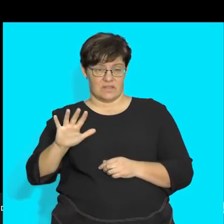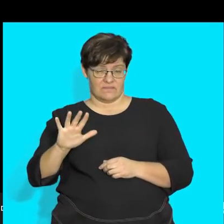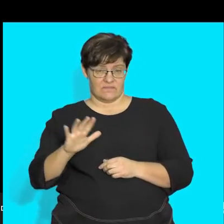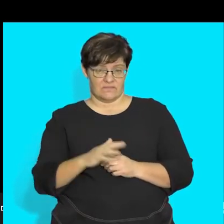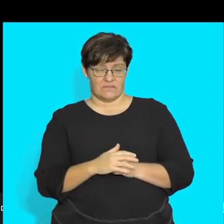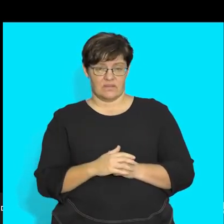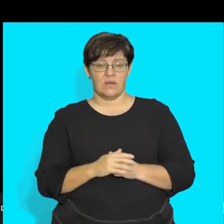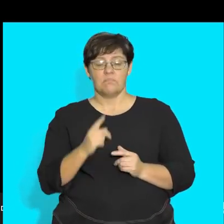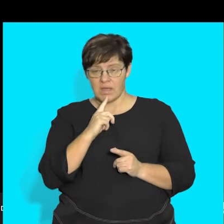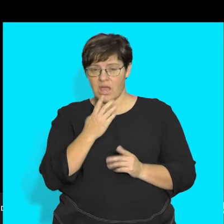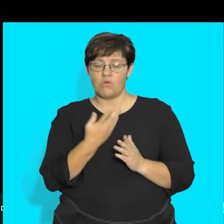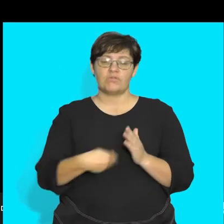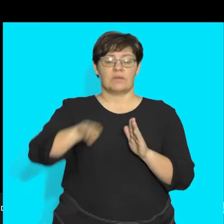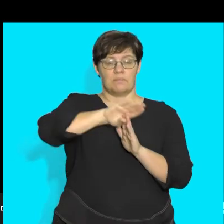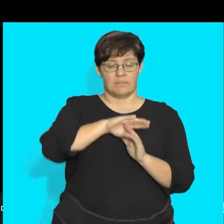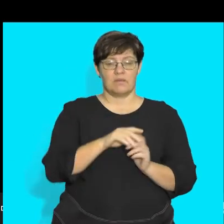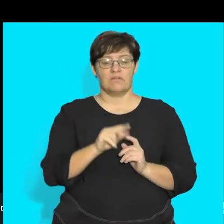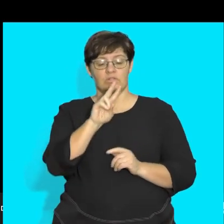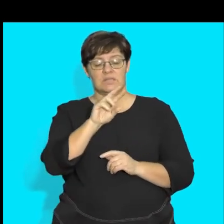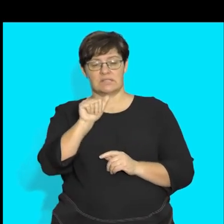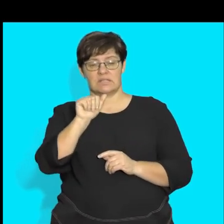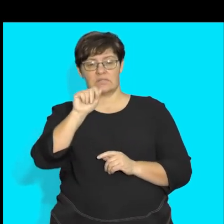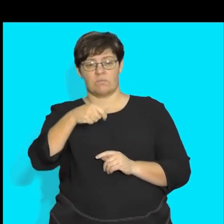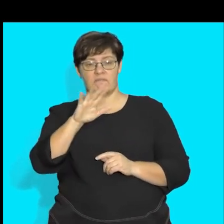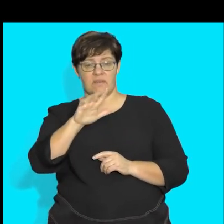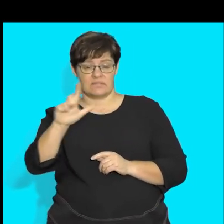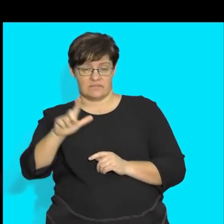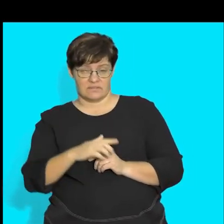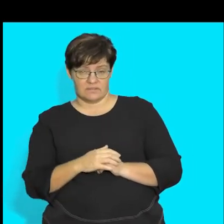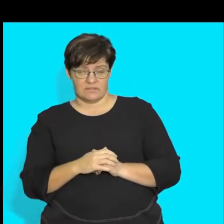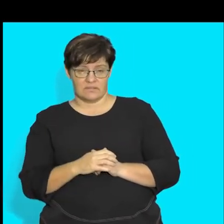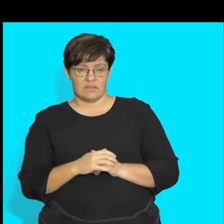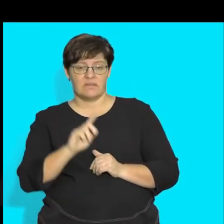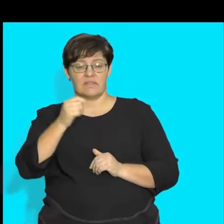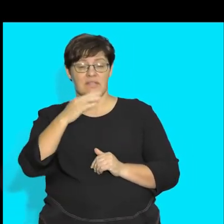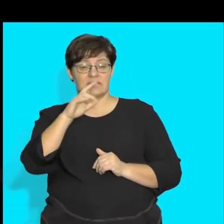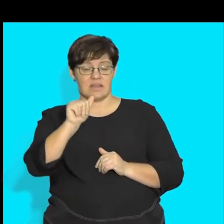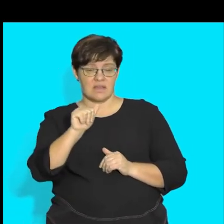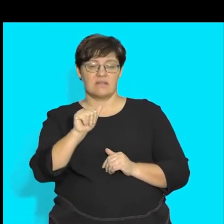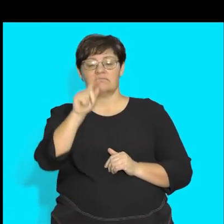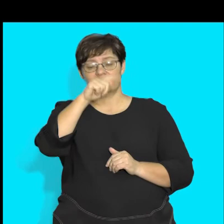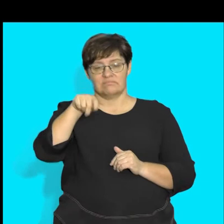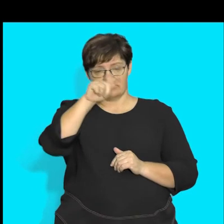26,565, so I'm going to round up there, 26,57. I'm going to get theta is equal to